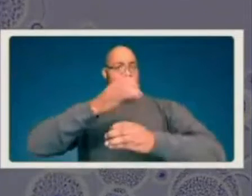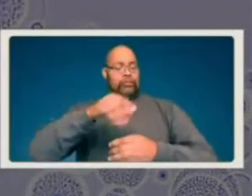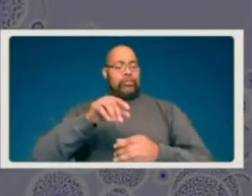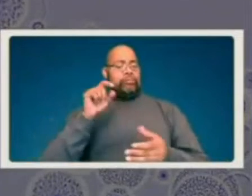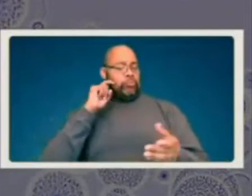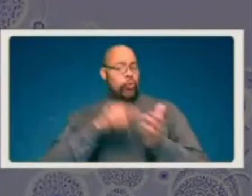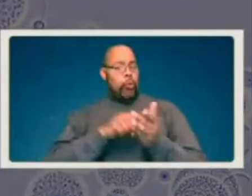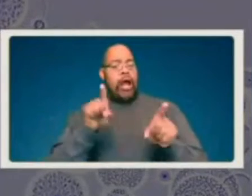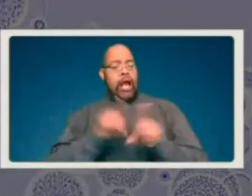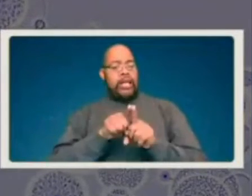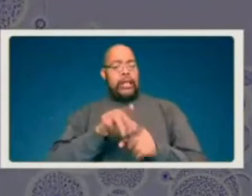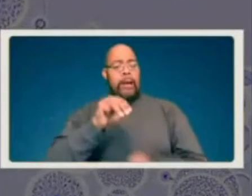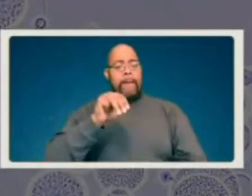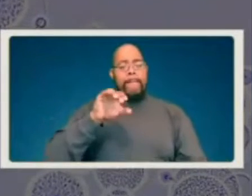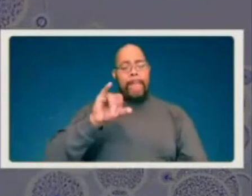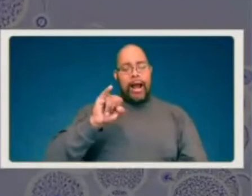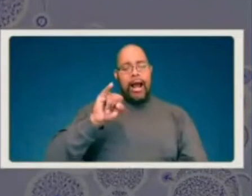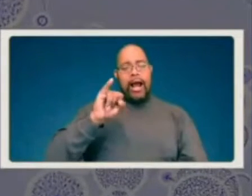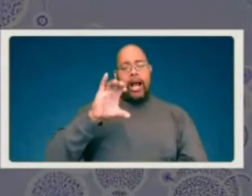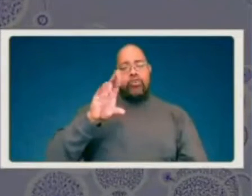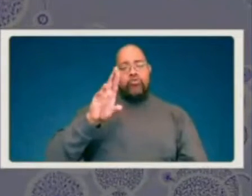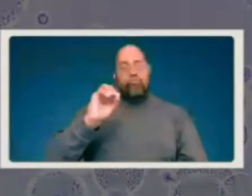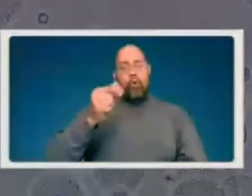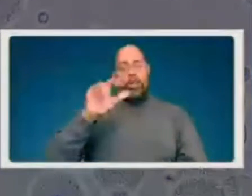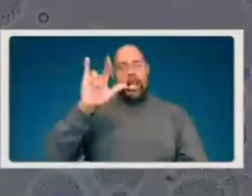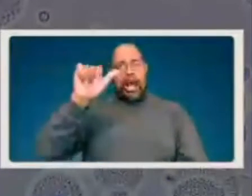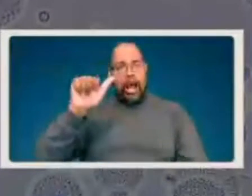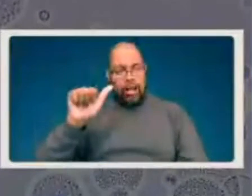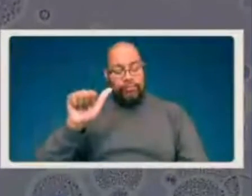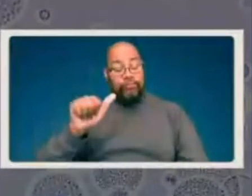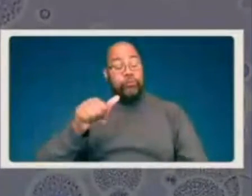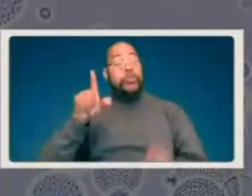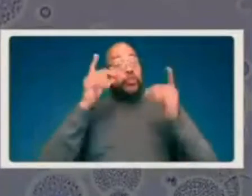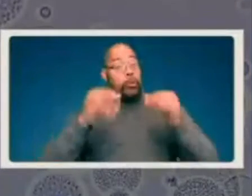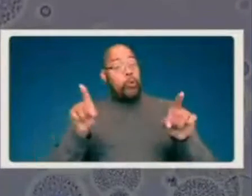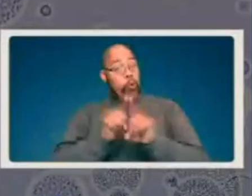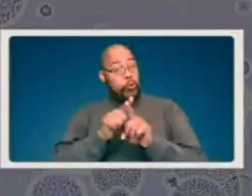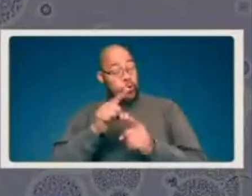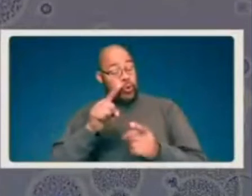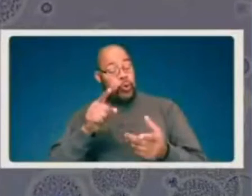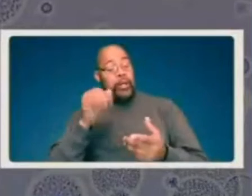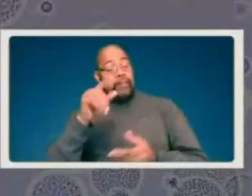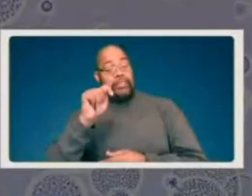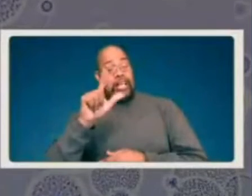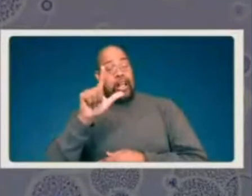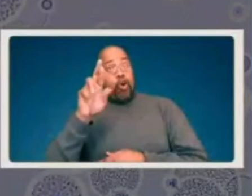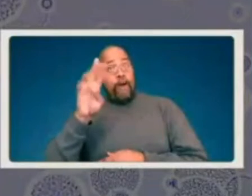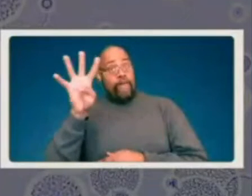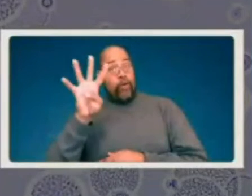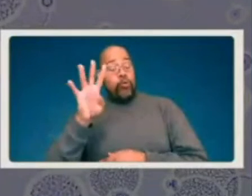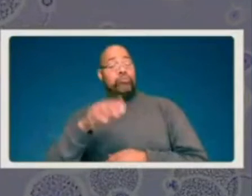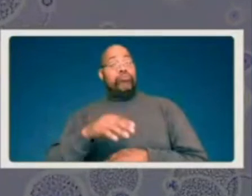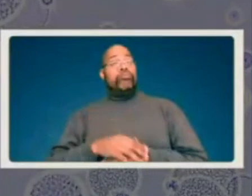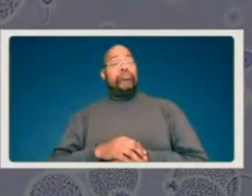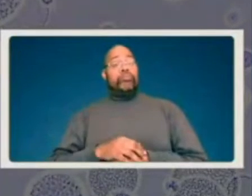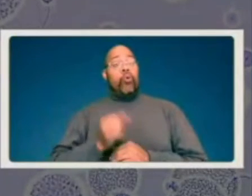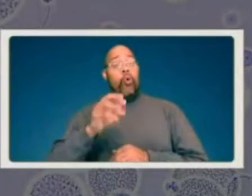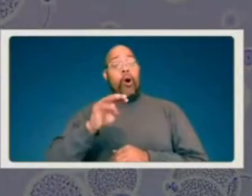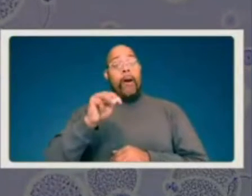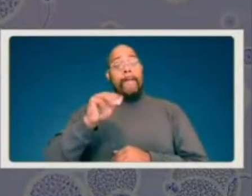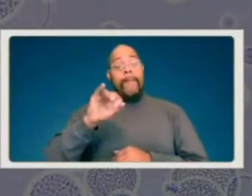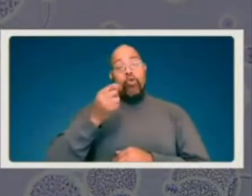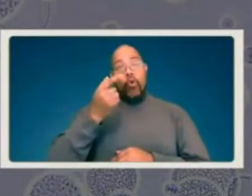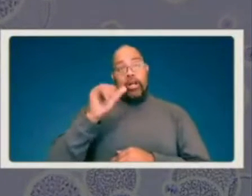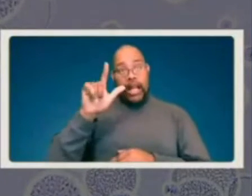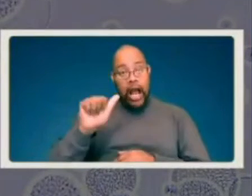cord known as microglia. We also hope to determine whether TLR4 on